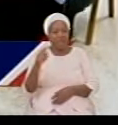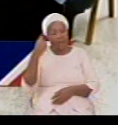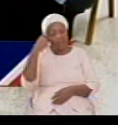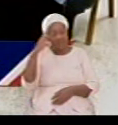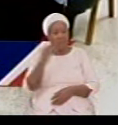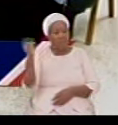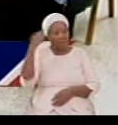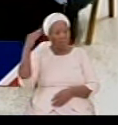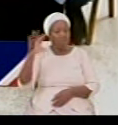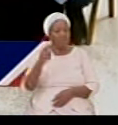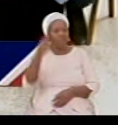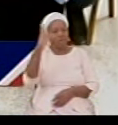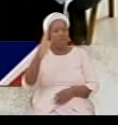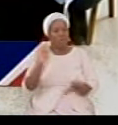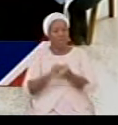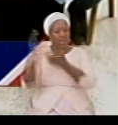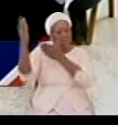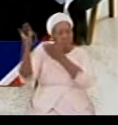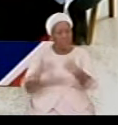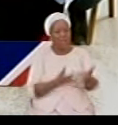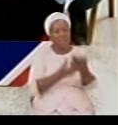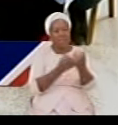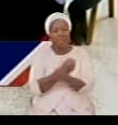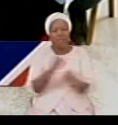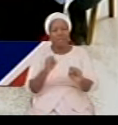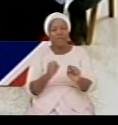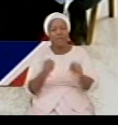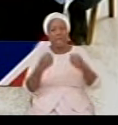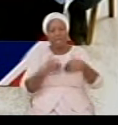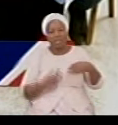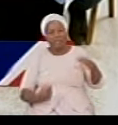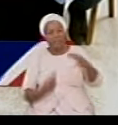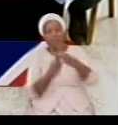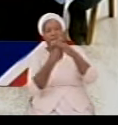of God that bringeth salvation